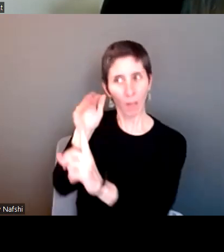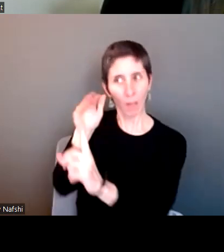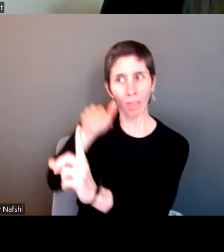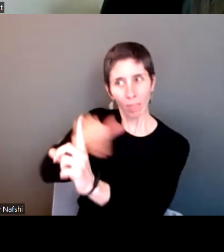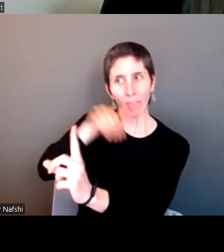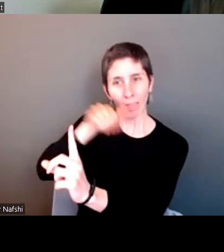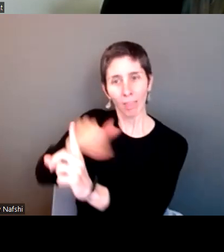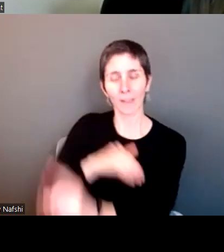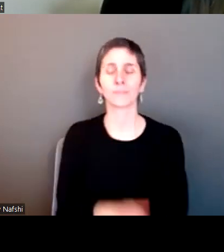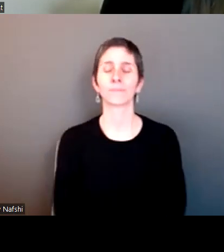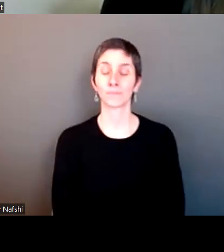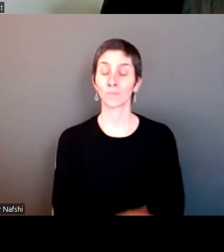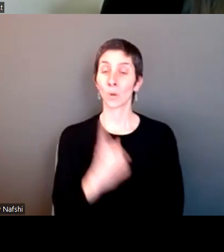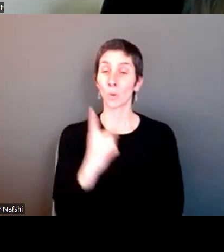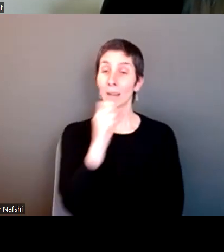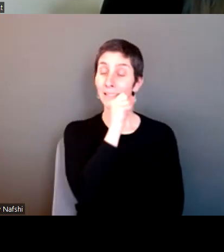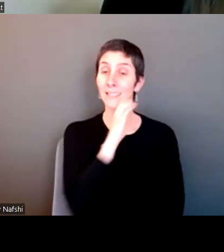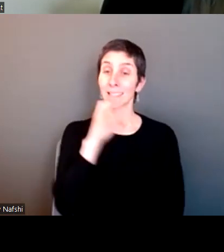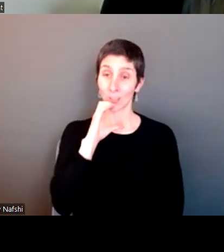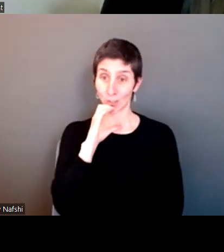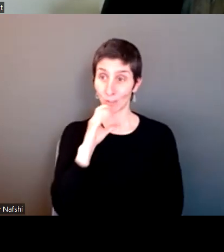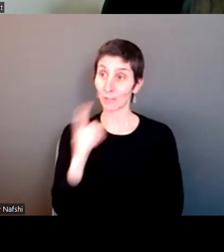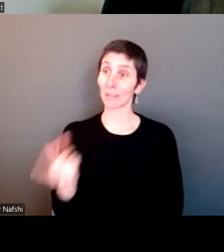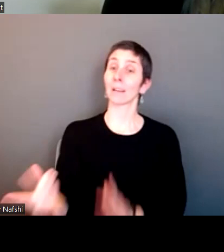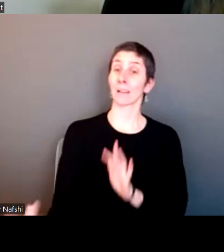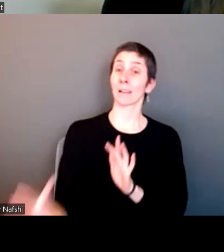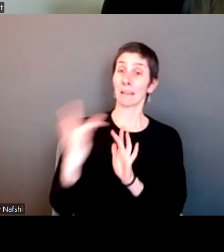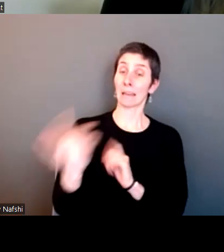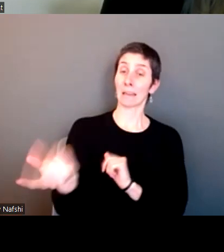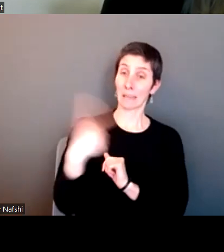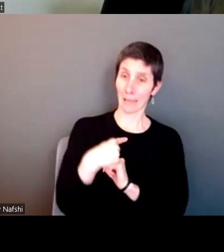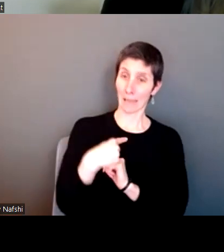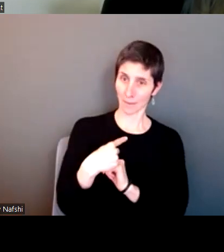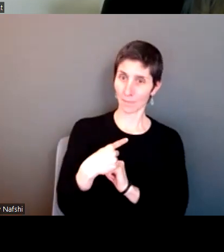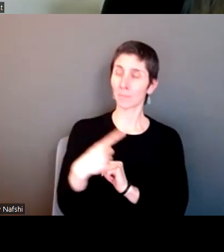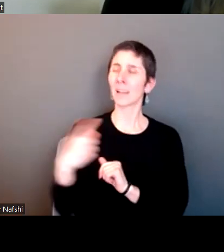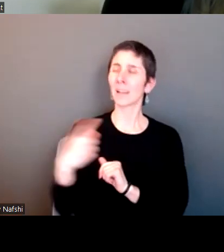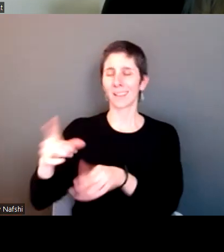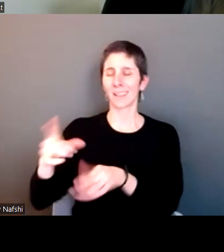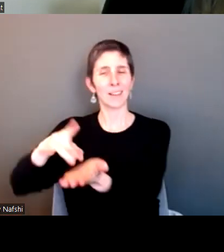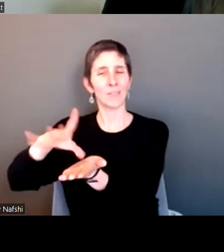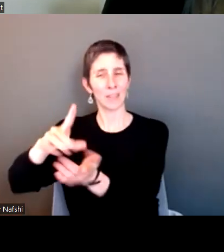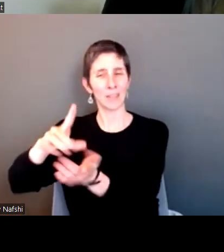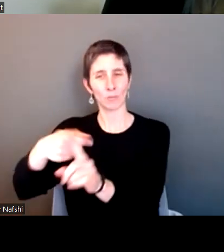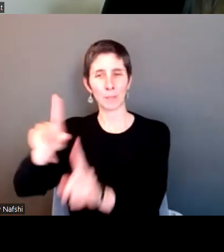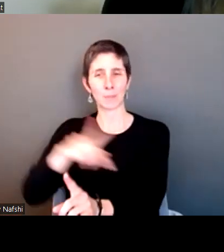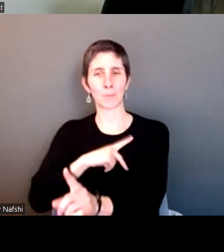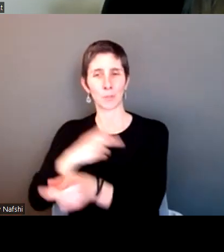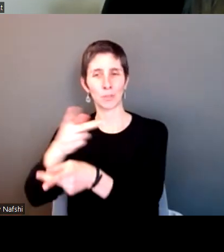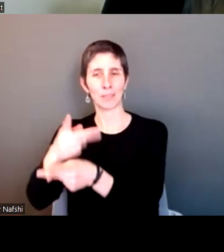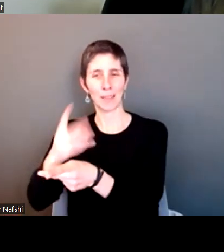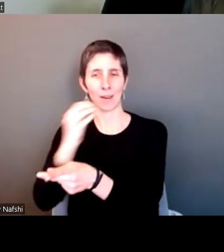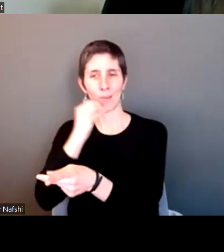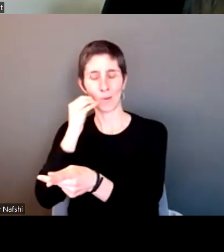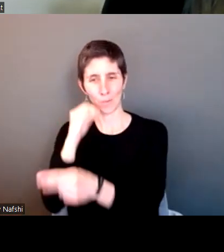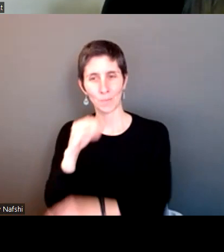we had a senior that came through our door after 2 years of that we were just established in 2018. He was being evicted from personal care home, about 6 or 7 of them, due